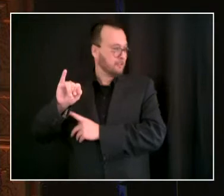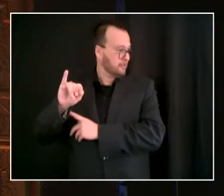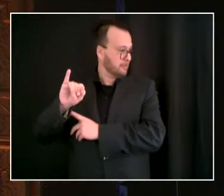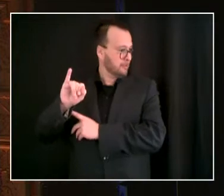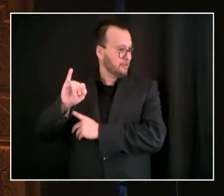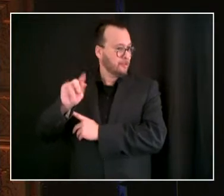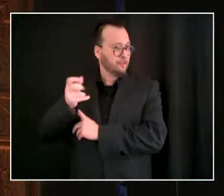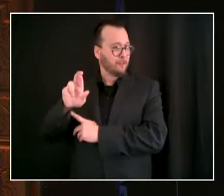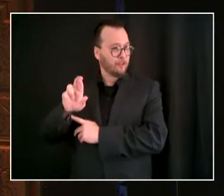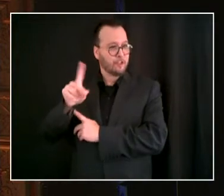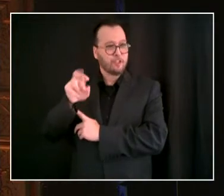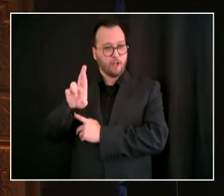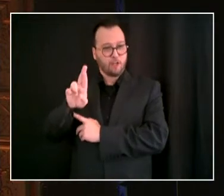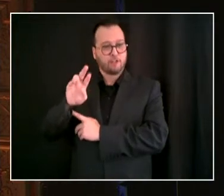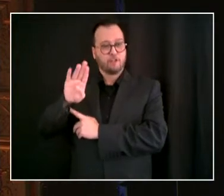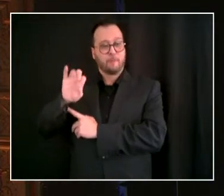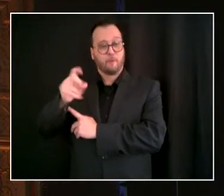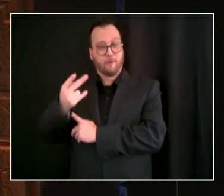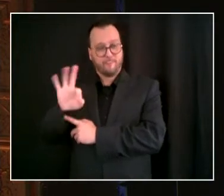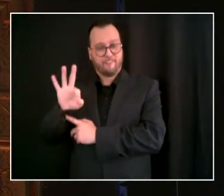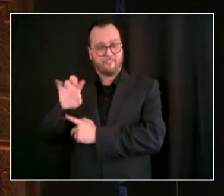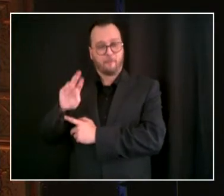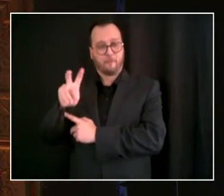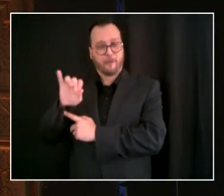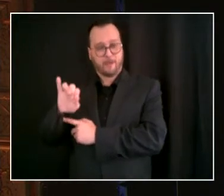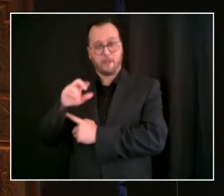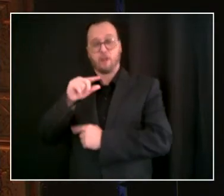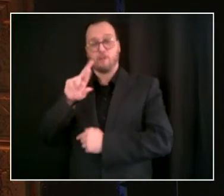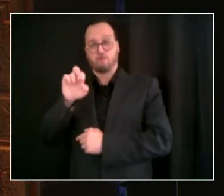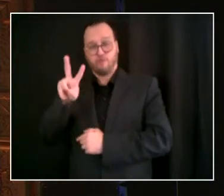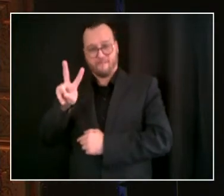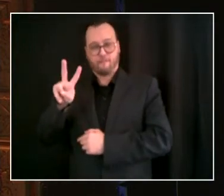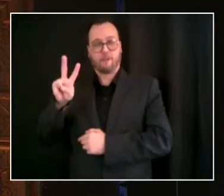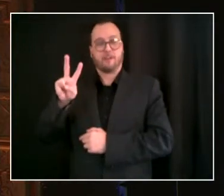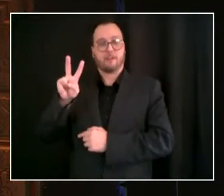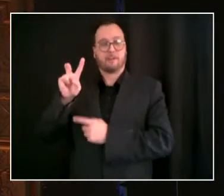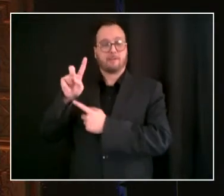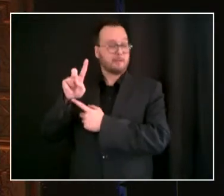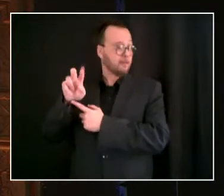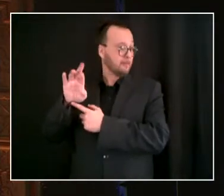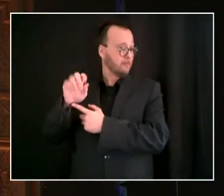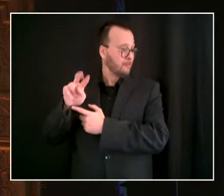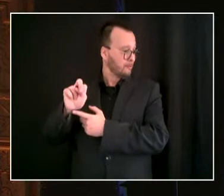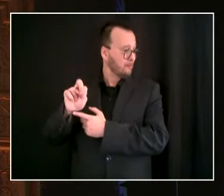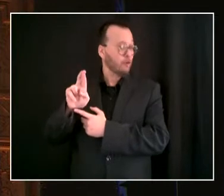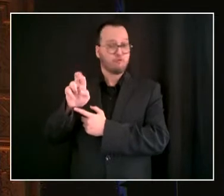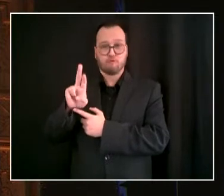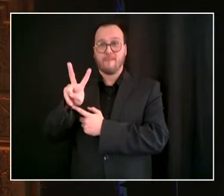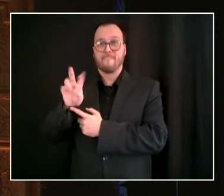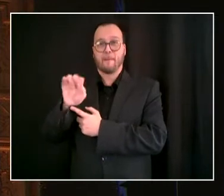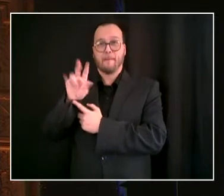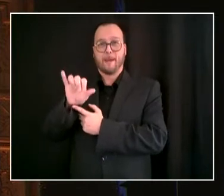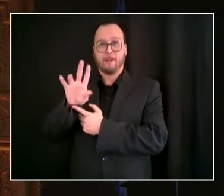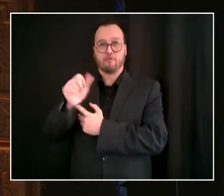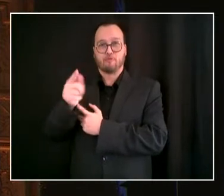Munpreet Kai Boparai, Reverend Calvi Grainsvold, Rabbi Benny Krause.